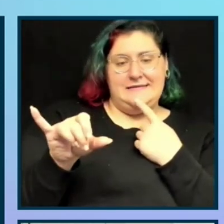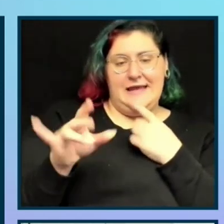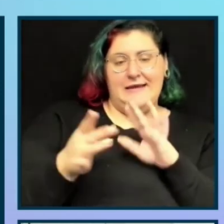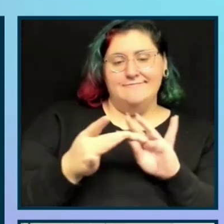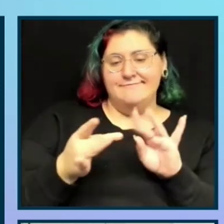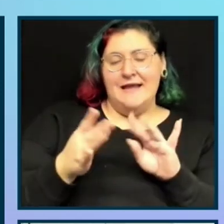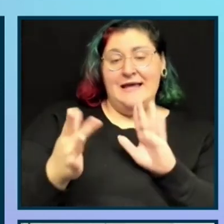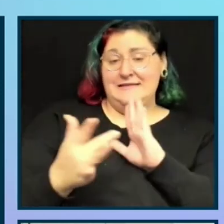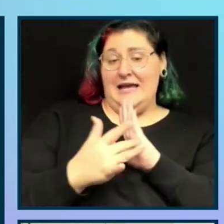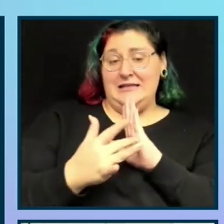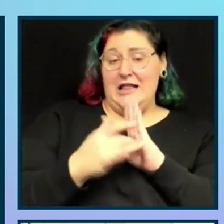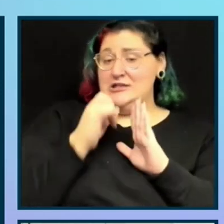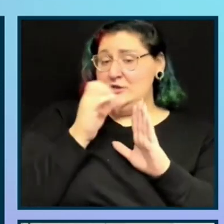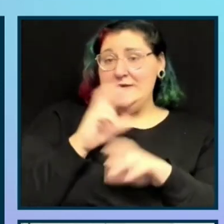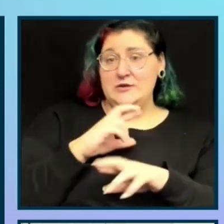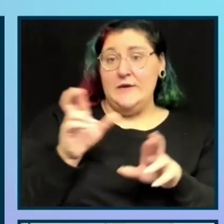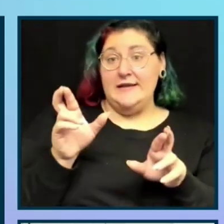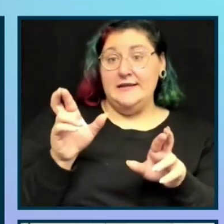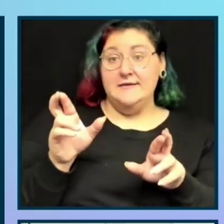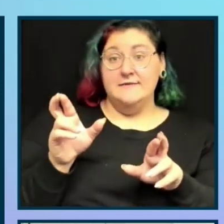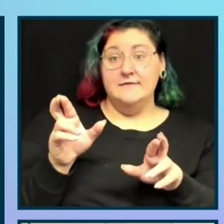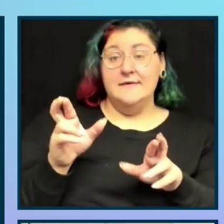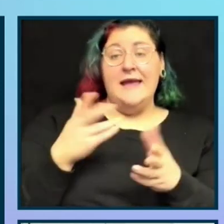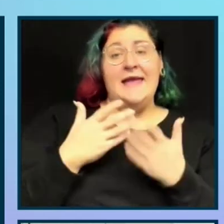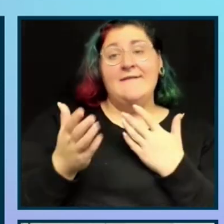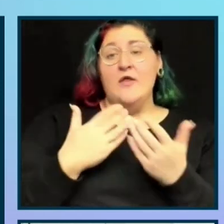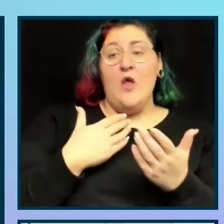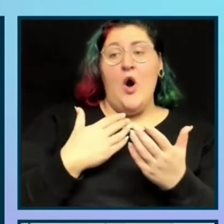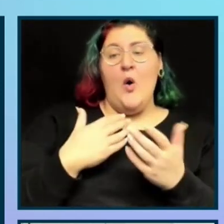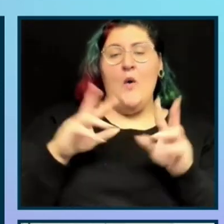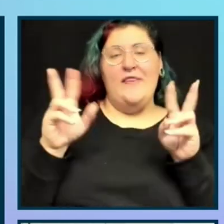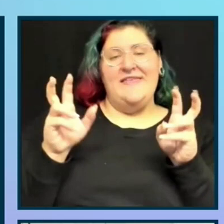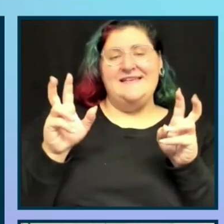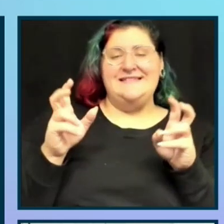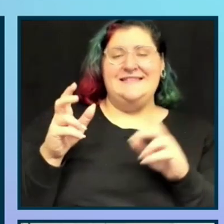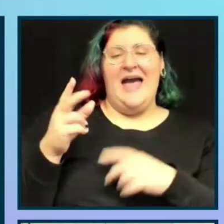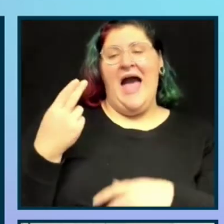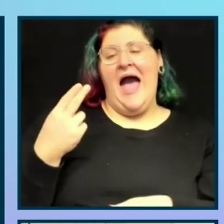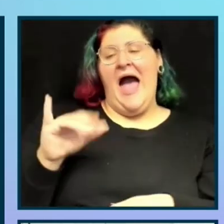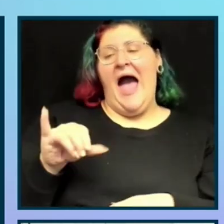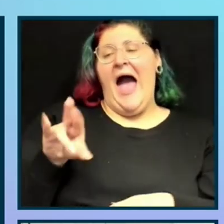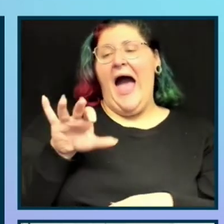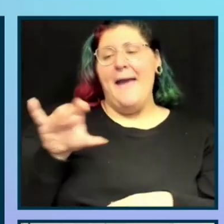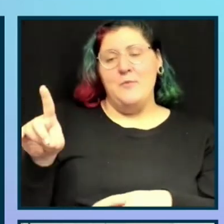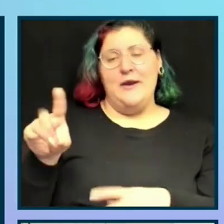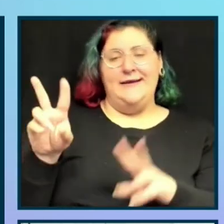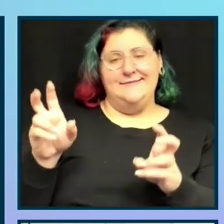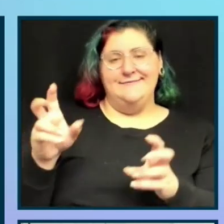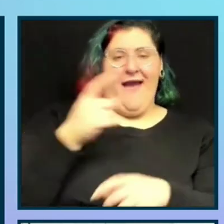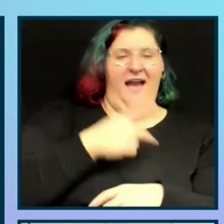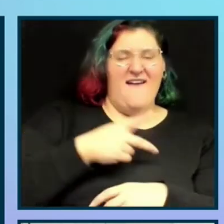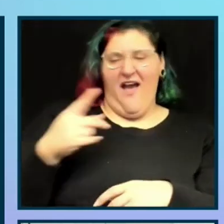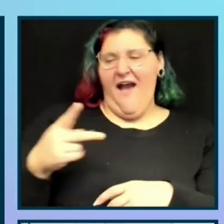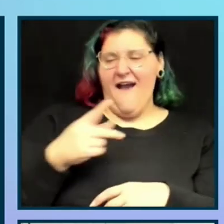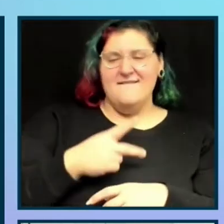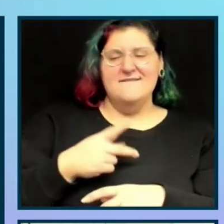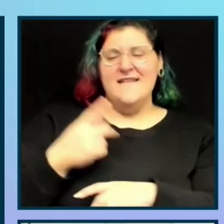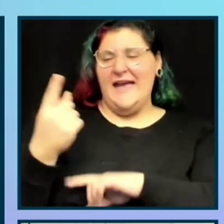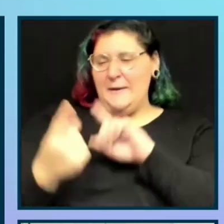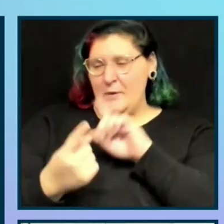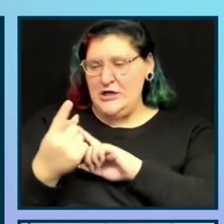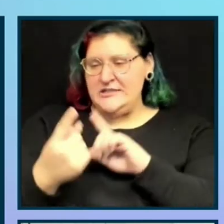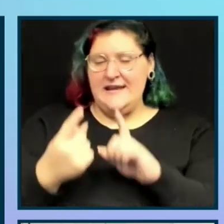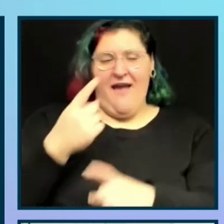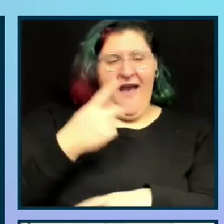wasn't ready, even though hybrid and virtual conferences weren't necessarily new. I feel like a lot